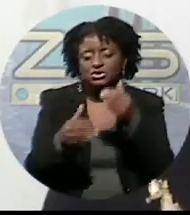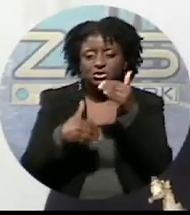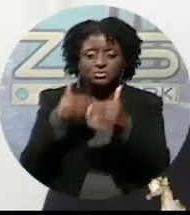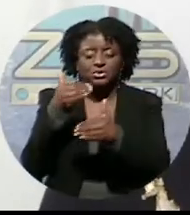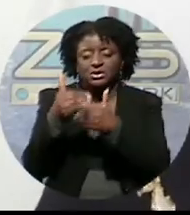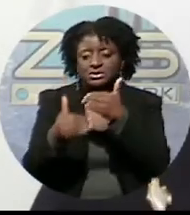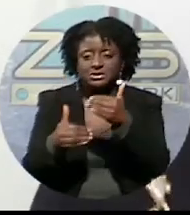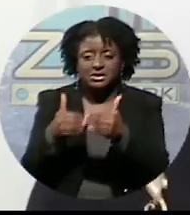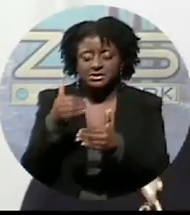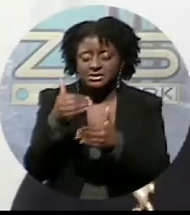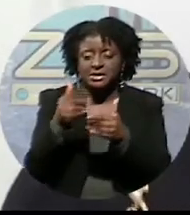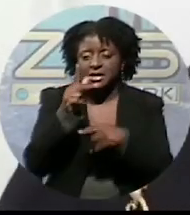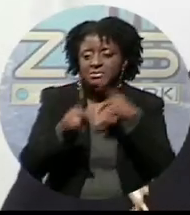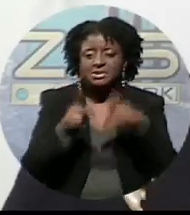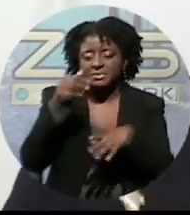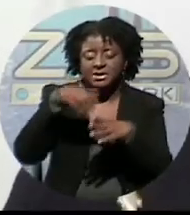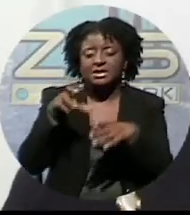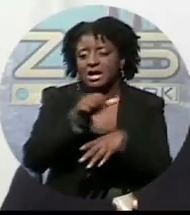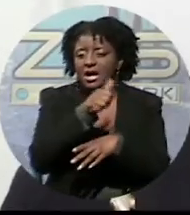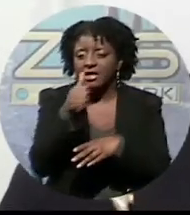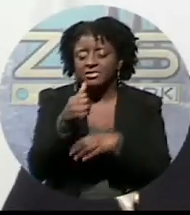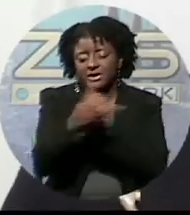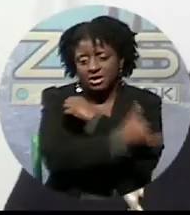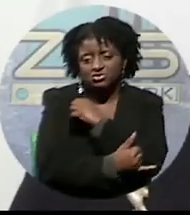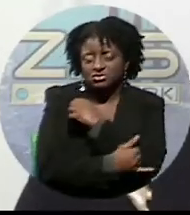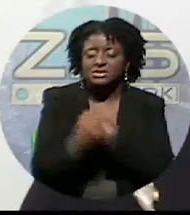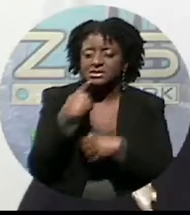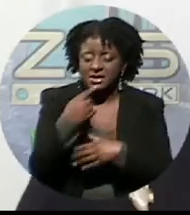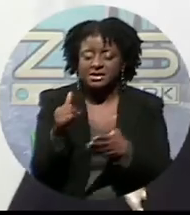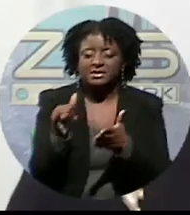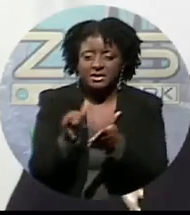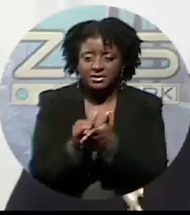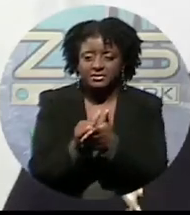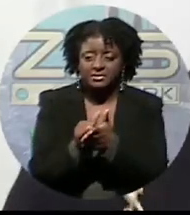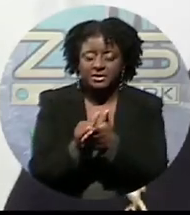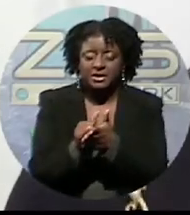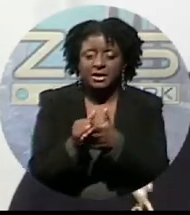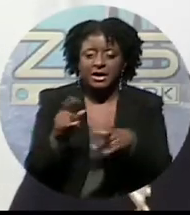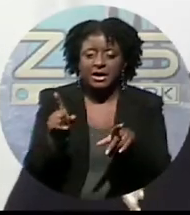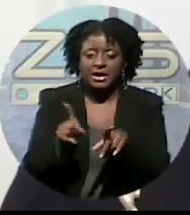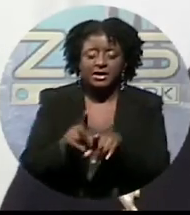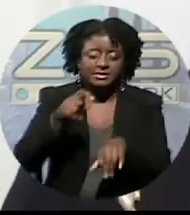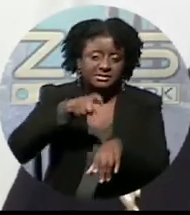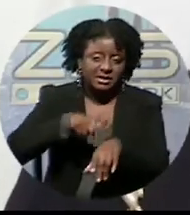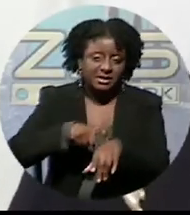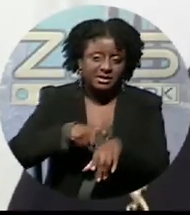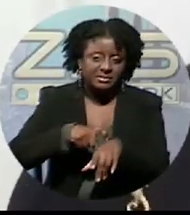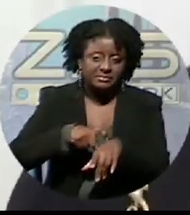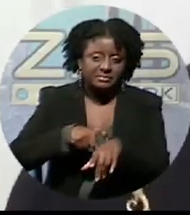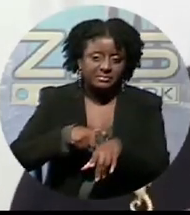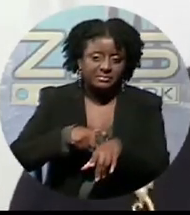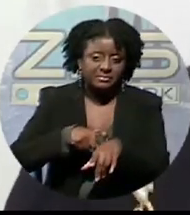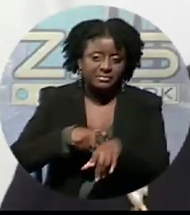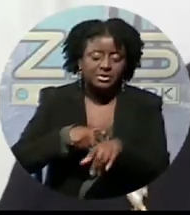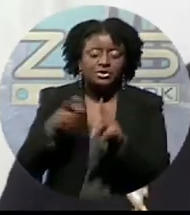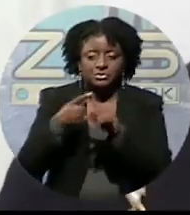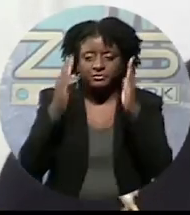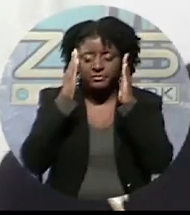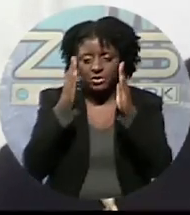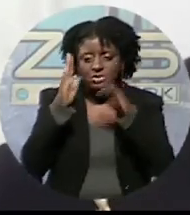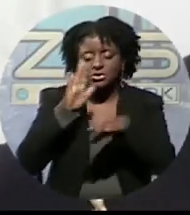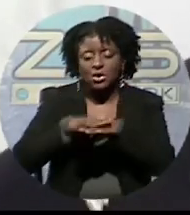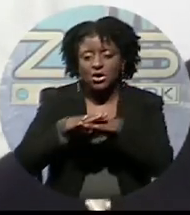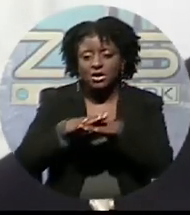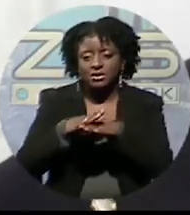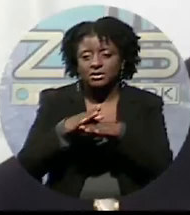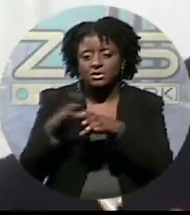other Commonwealth countries. And now, at a time when we really need to focus on efficiency in the system, they having made this